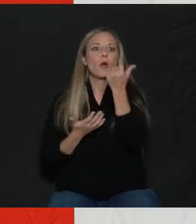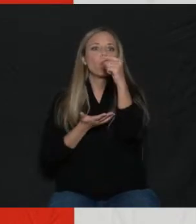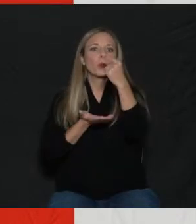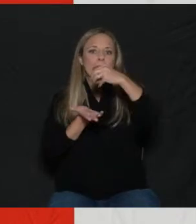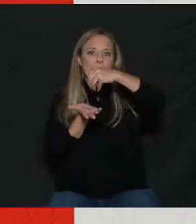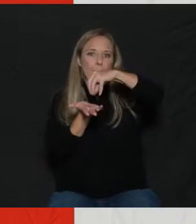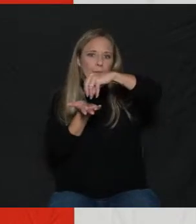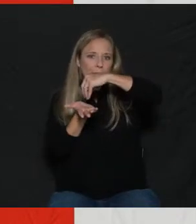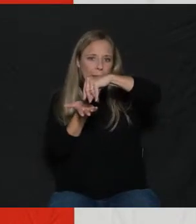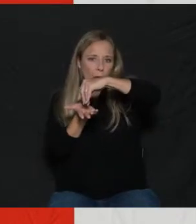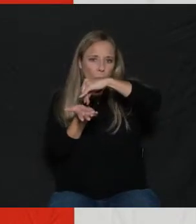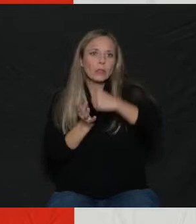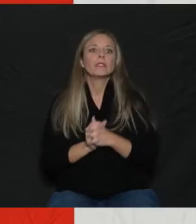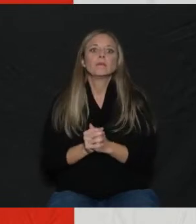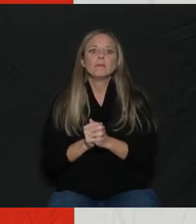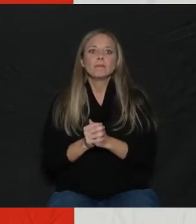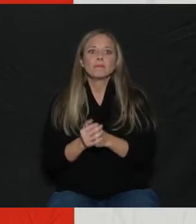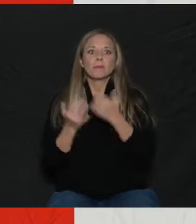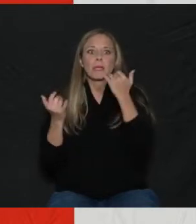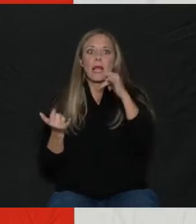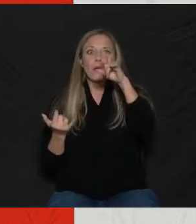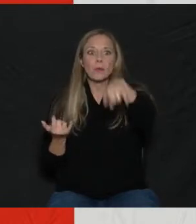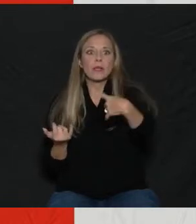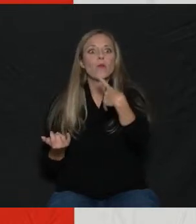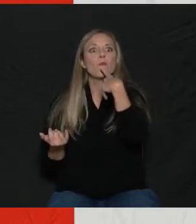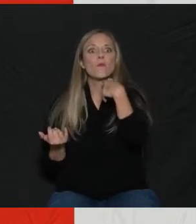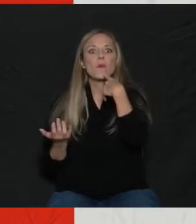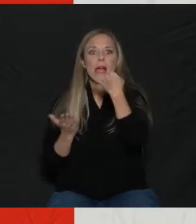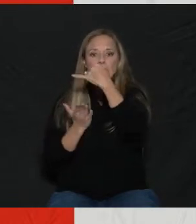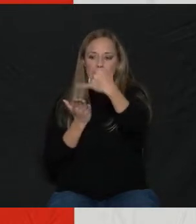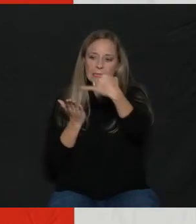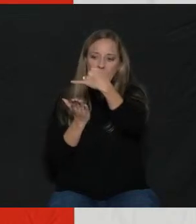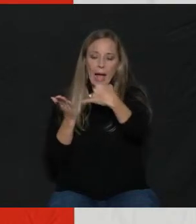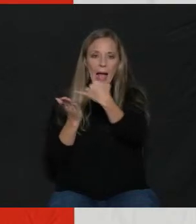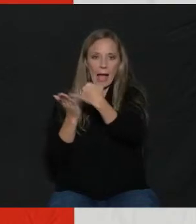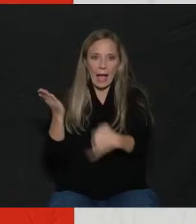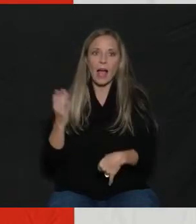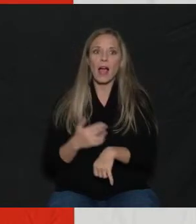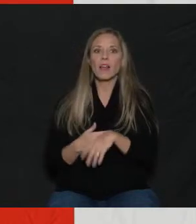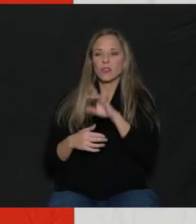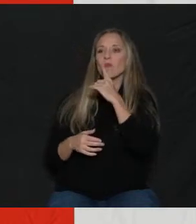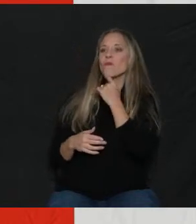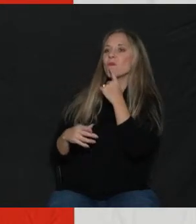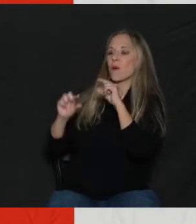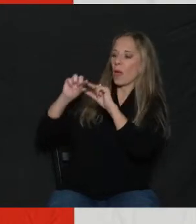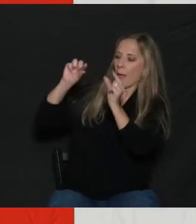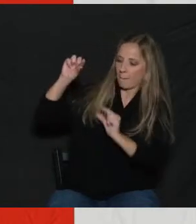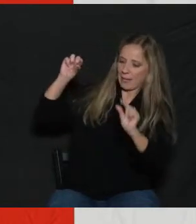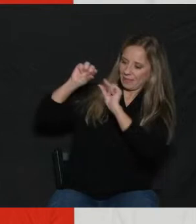green sprinkles. Now you got to put the little red design Here on. we go. Here we go. All right. Run the ribbon on it. All right.